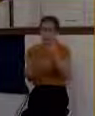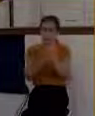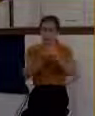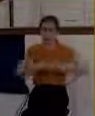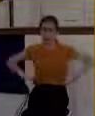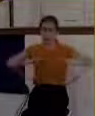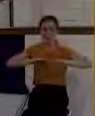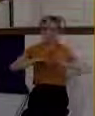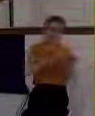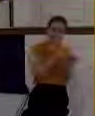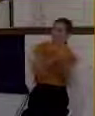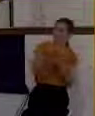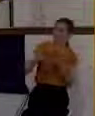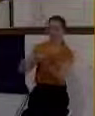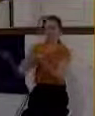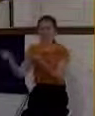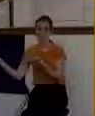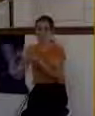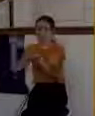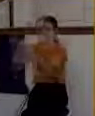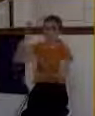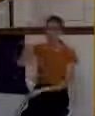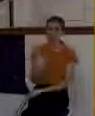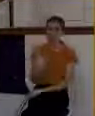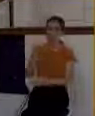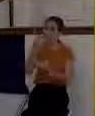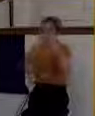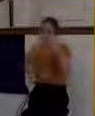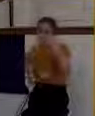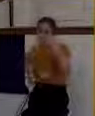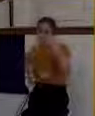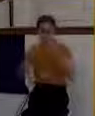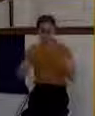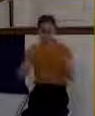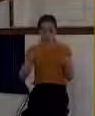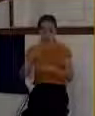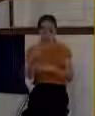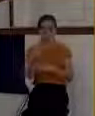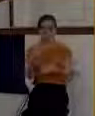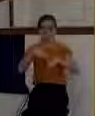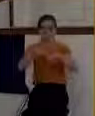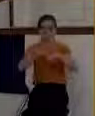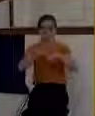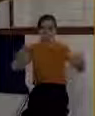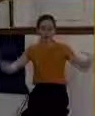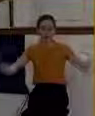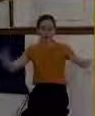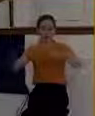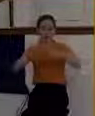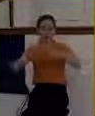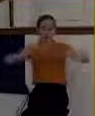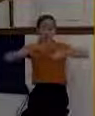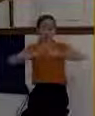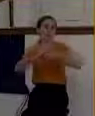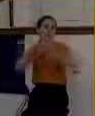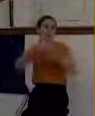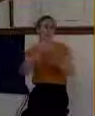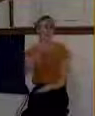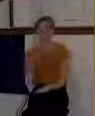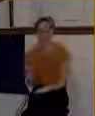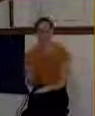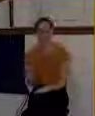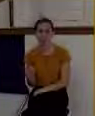against God. The two nations would never reunite, but their people were brothers, even until death. They were spiritual